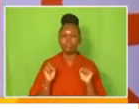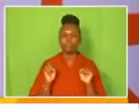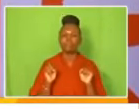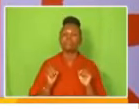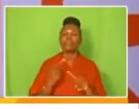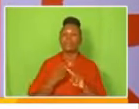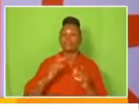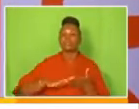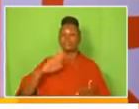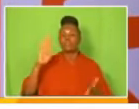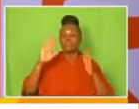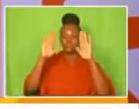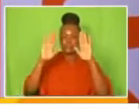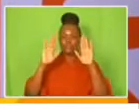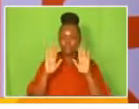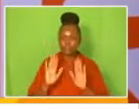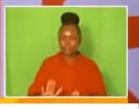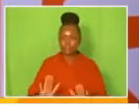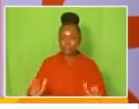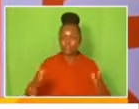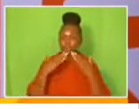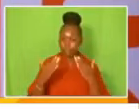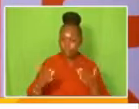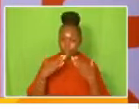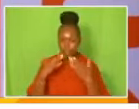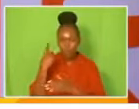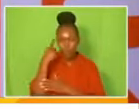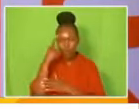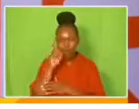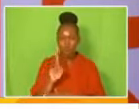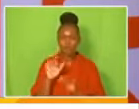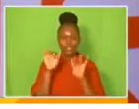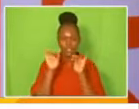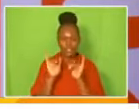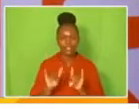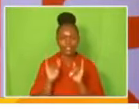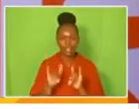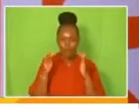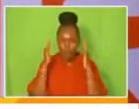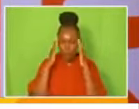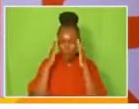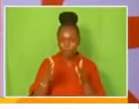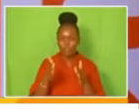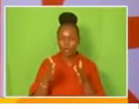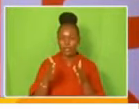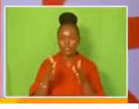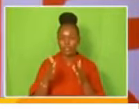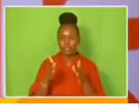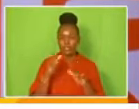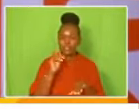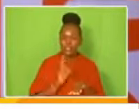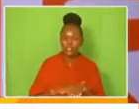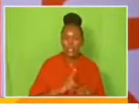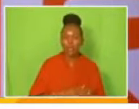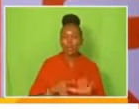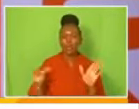More importantly, I thank you for remaining steadfast despite the upsets and